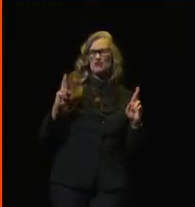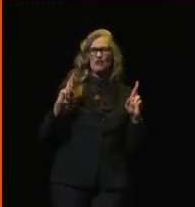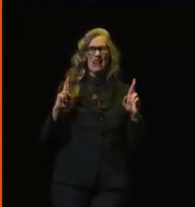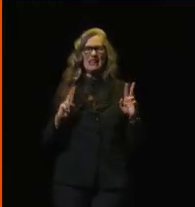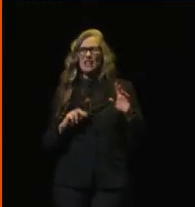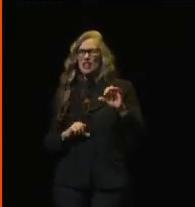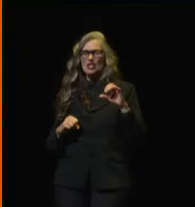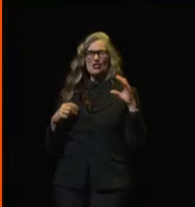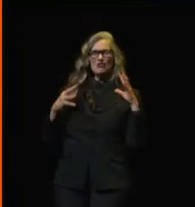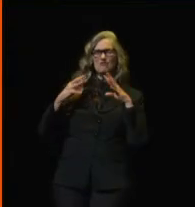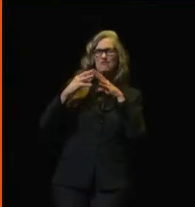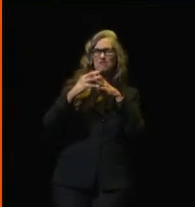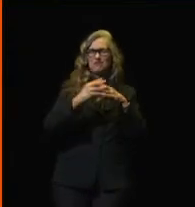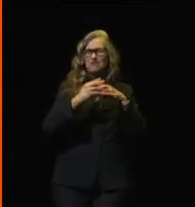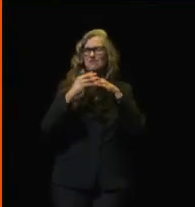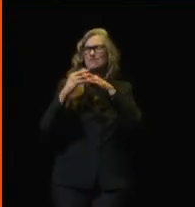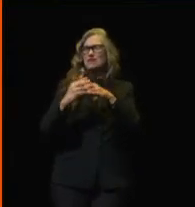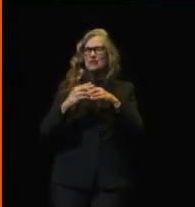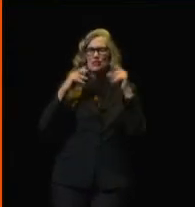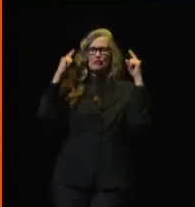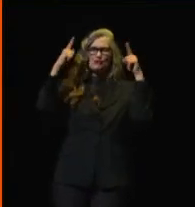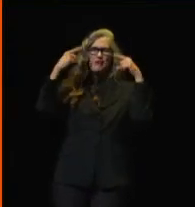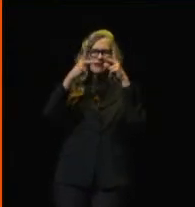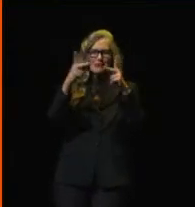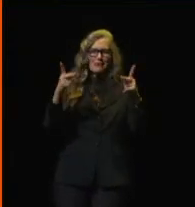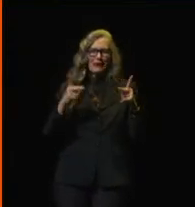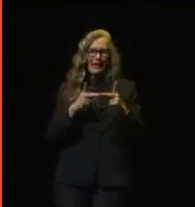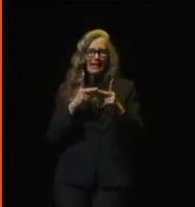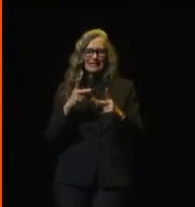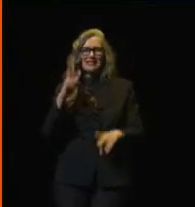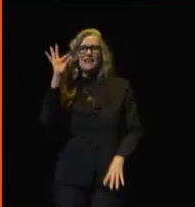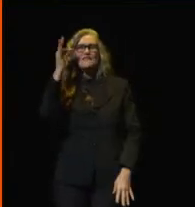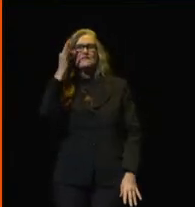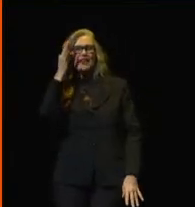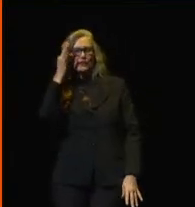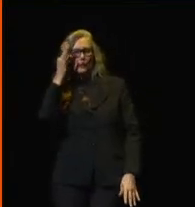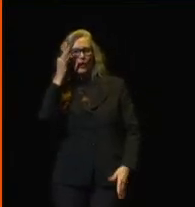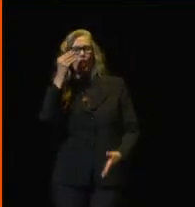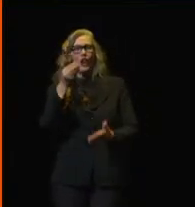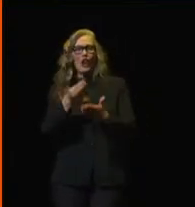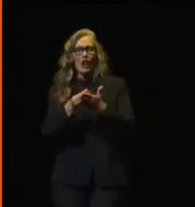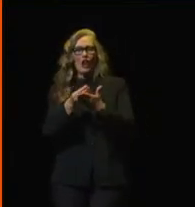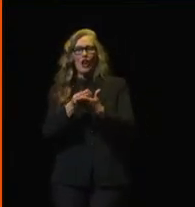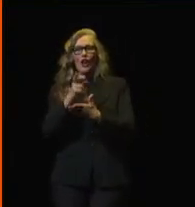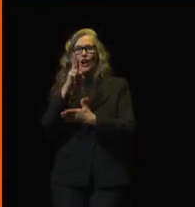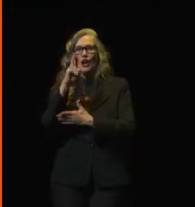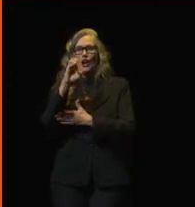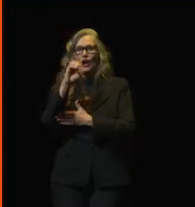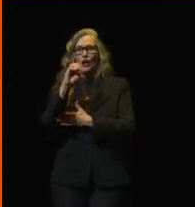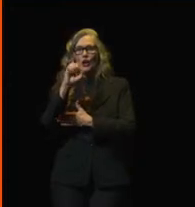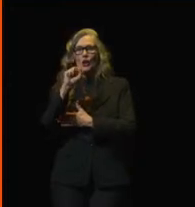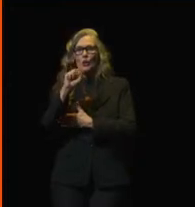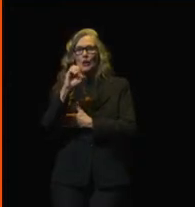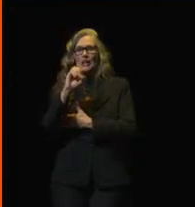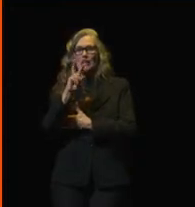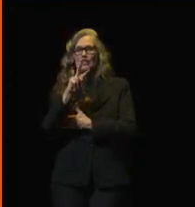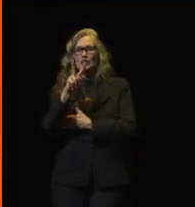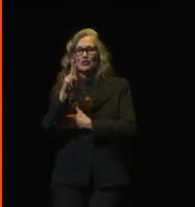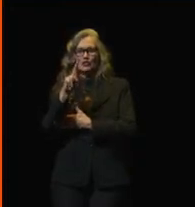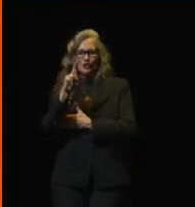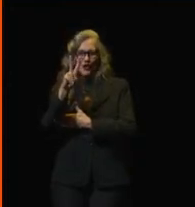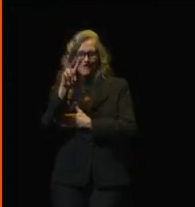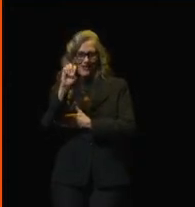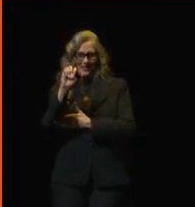a wild and crazy place, the Federal Reserve. Now, when most people hear